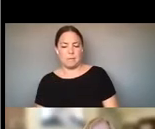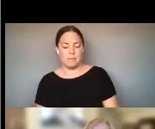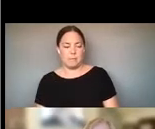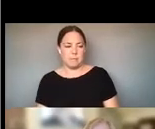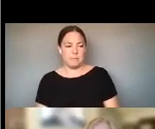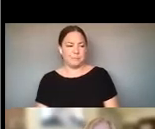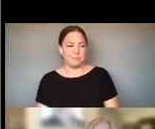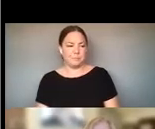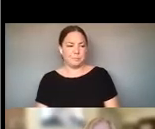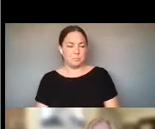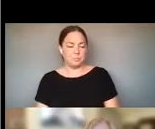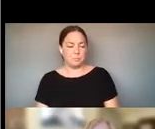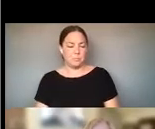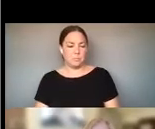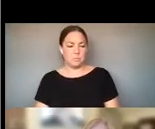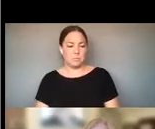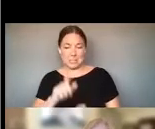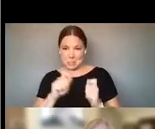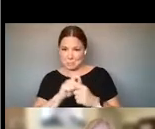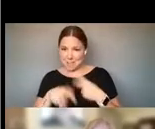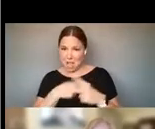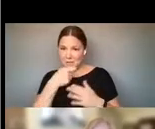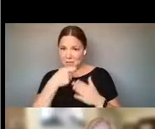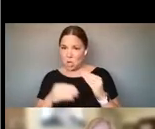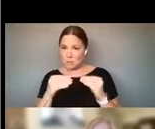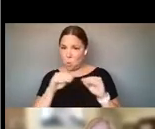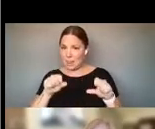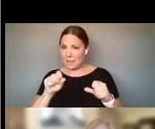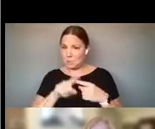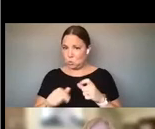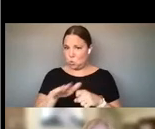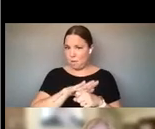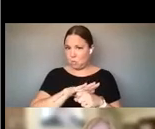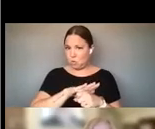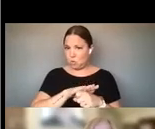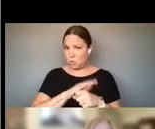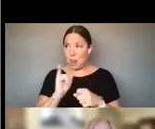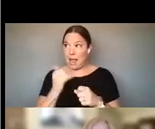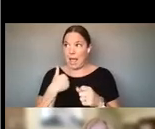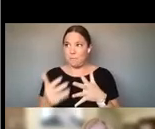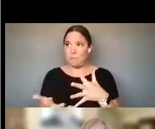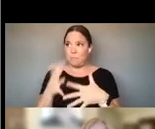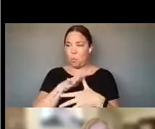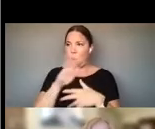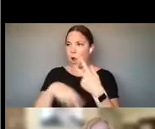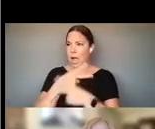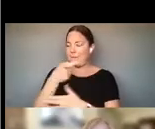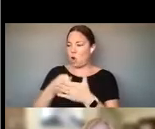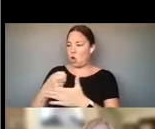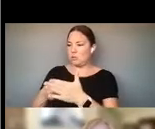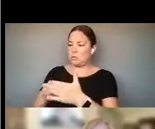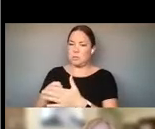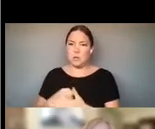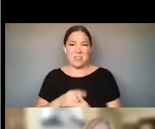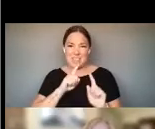costs more likely to be covered than other costs? In other words, is there a hierarchy of what you're asking for? And the answer